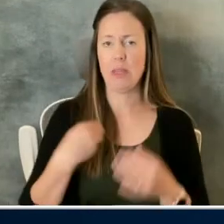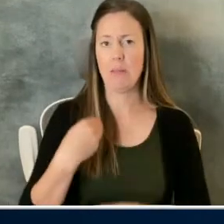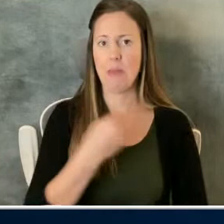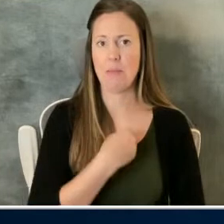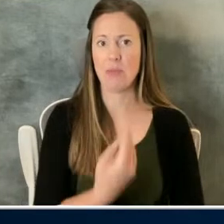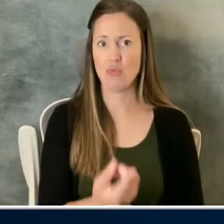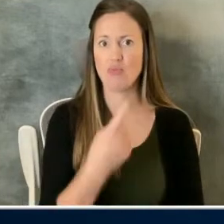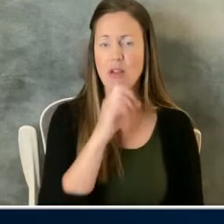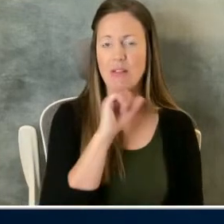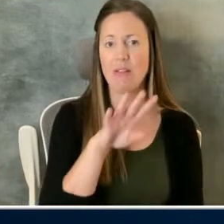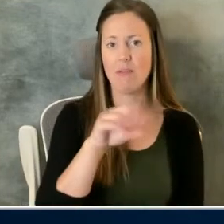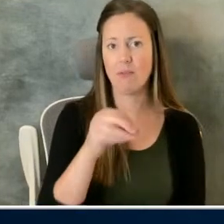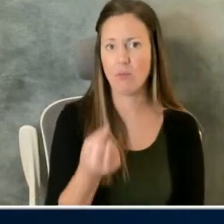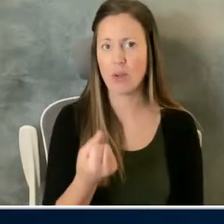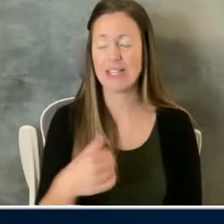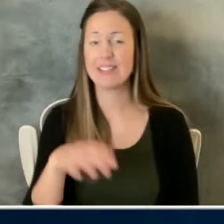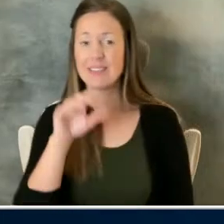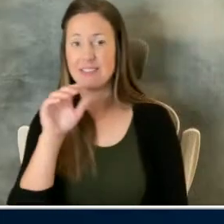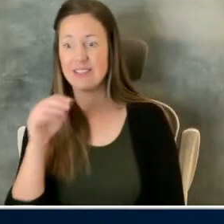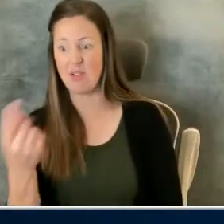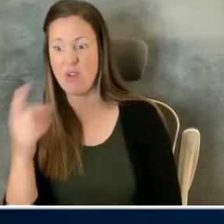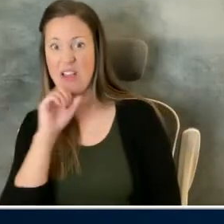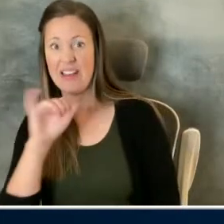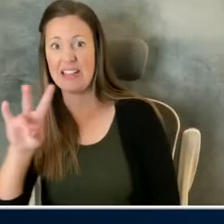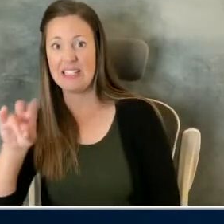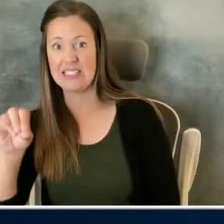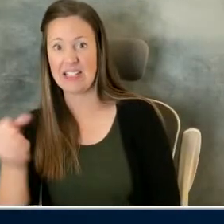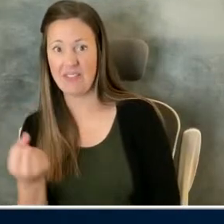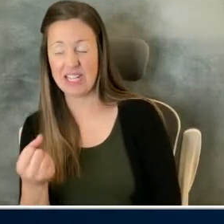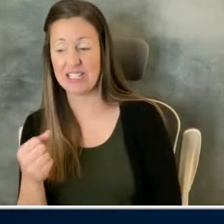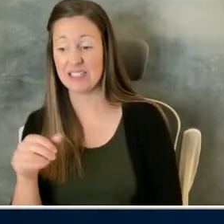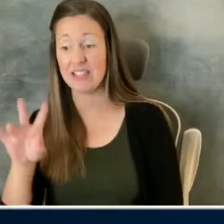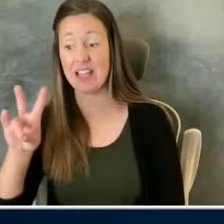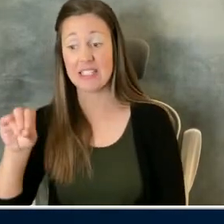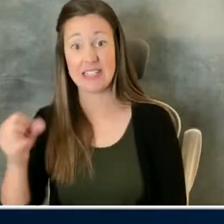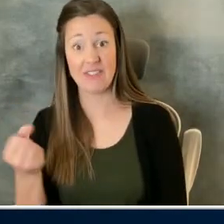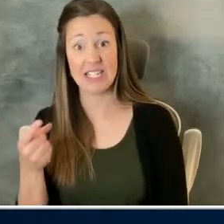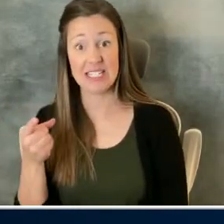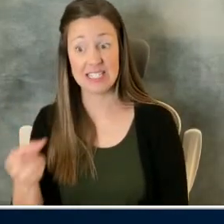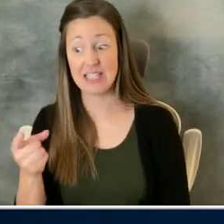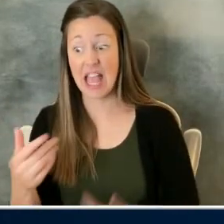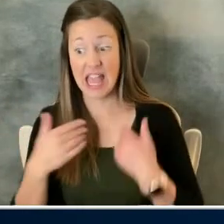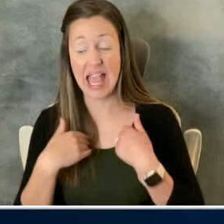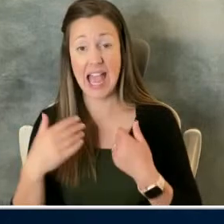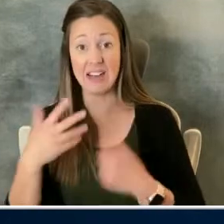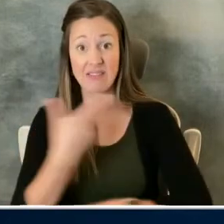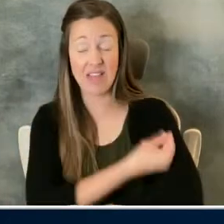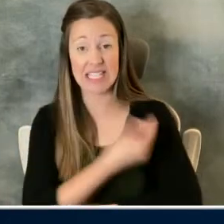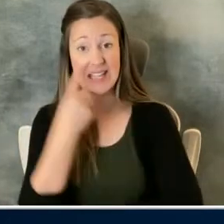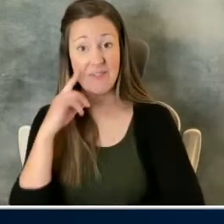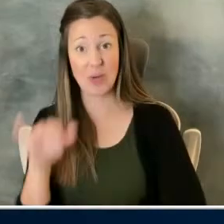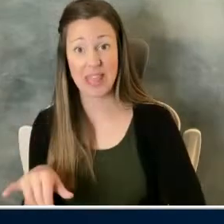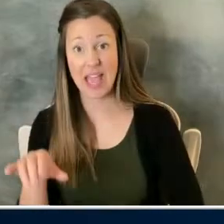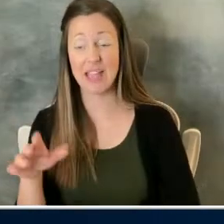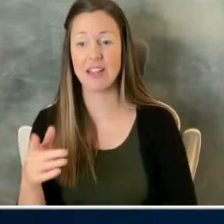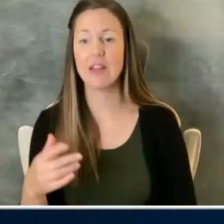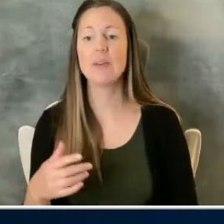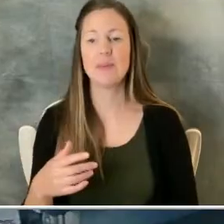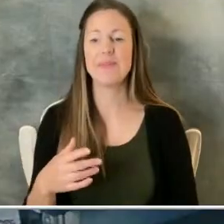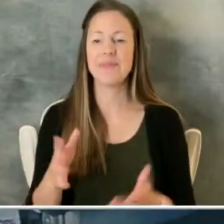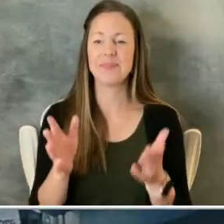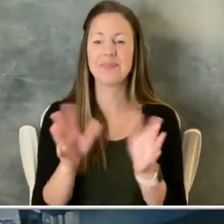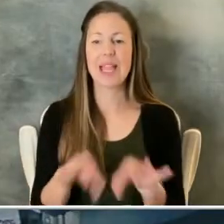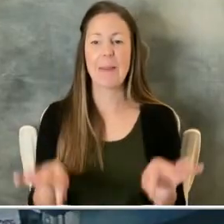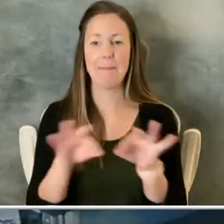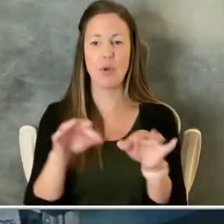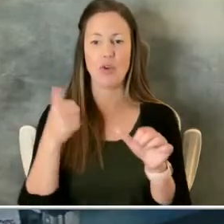and the 70-year-old had the shingles vaccine. I think a couple of things are probably important to remember. I'm going to start this out. I'll kick it